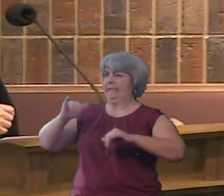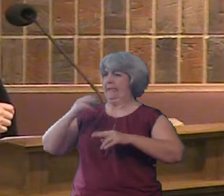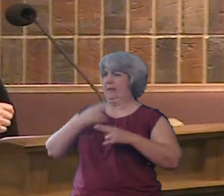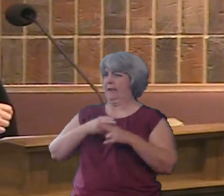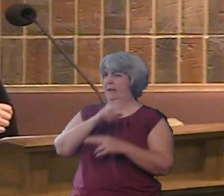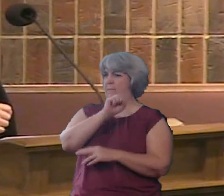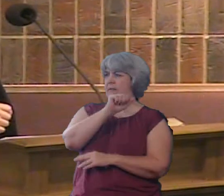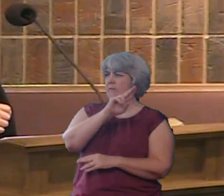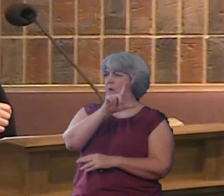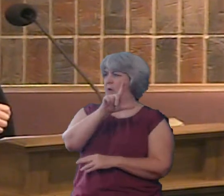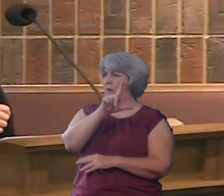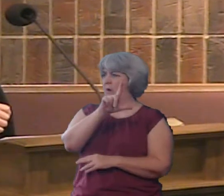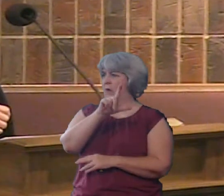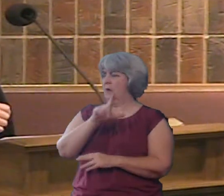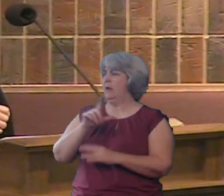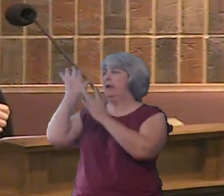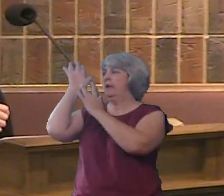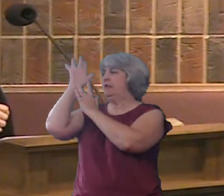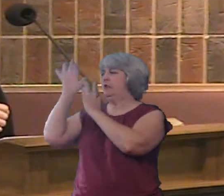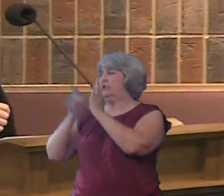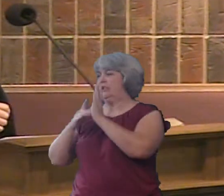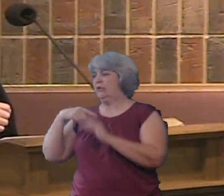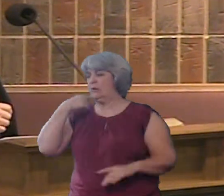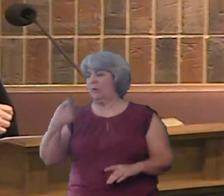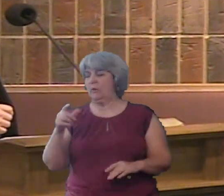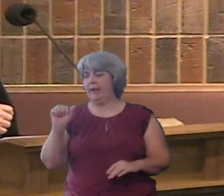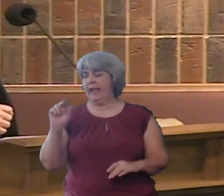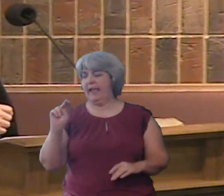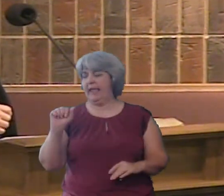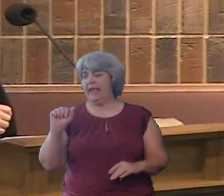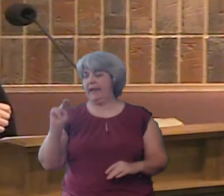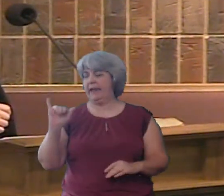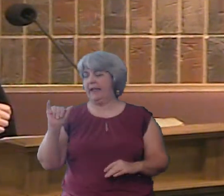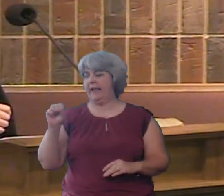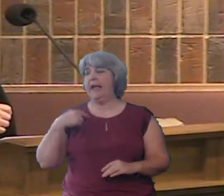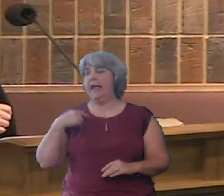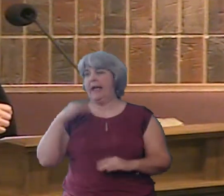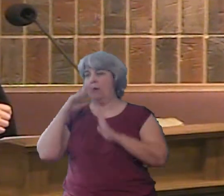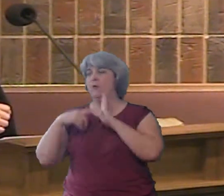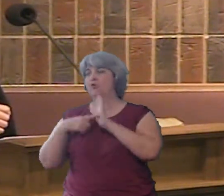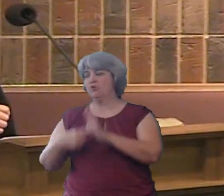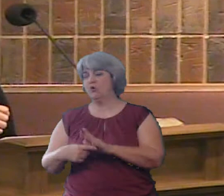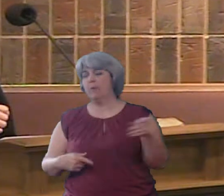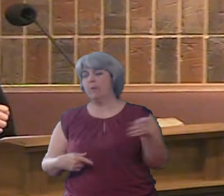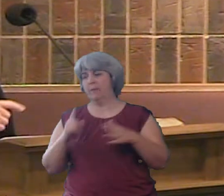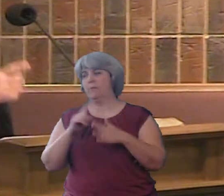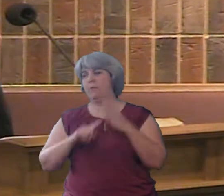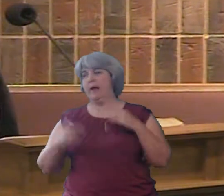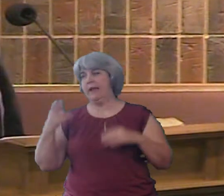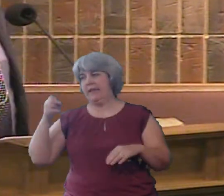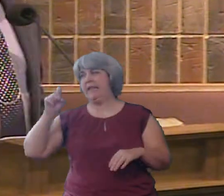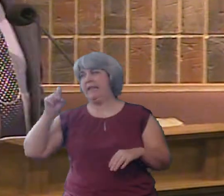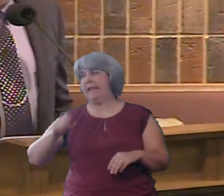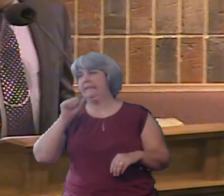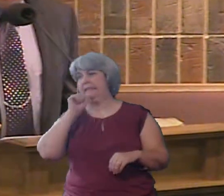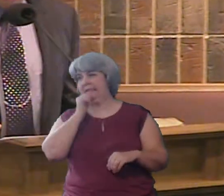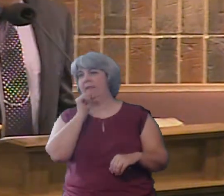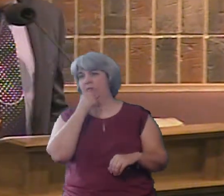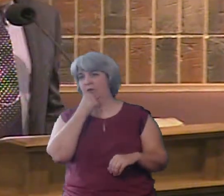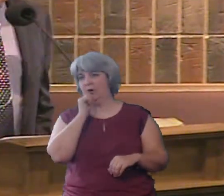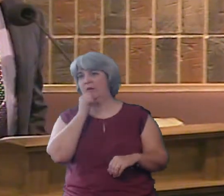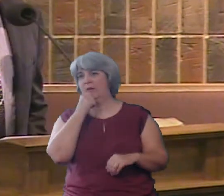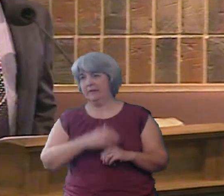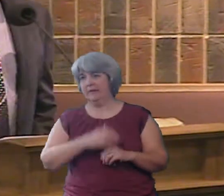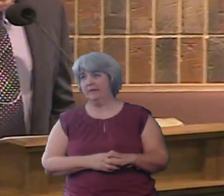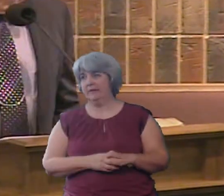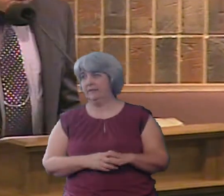Ananias, I'm going to show Saul what he's going to have to suffer for my name. And he does. He suffers. He never loses hope.